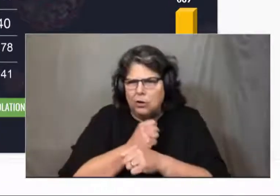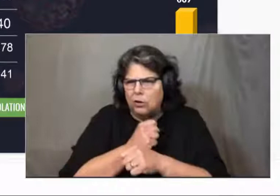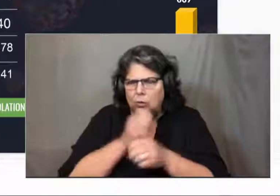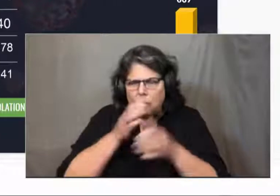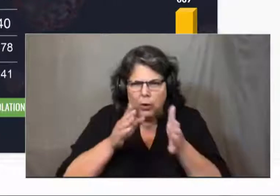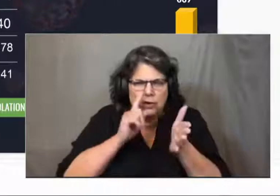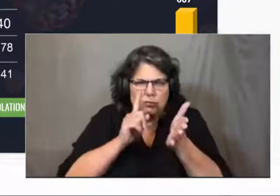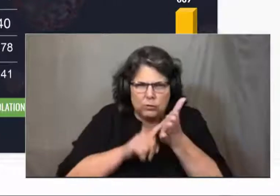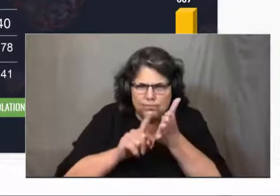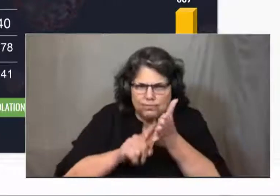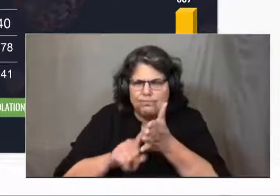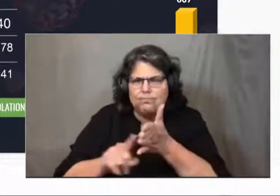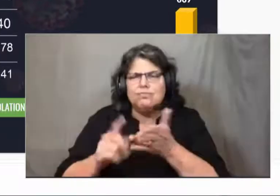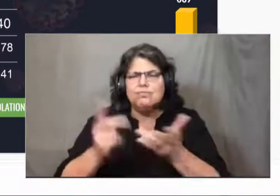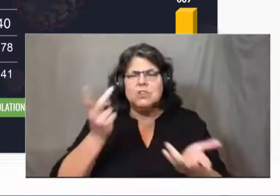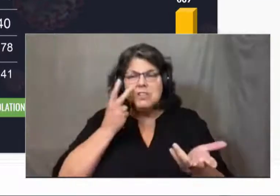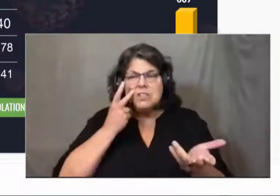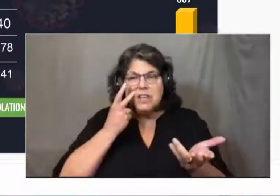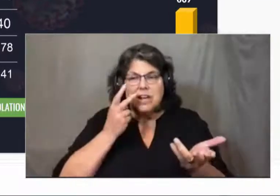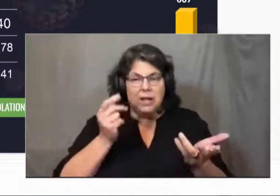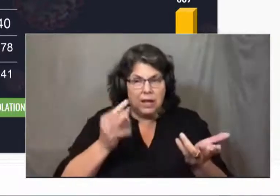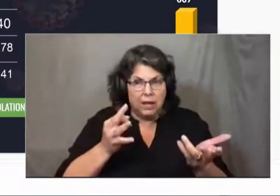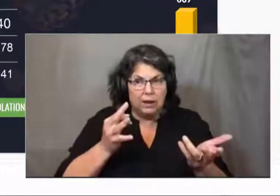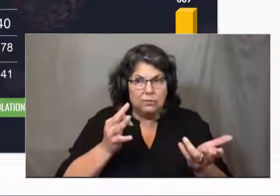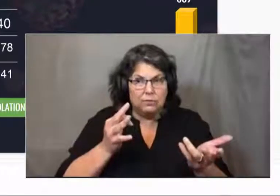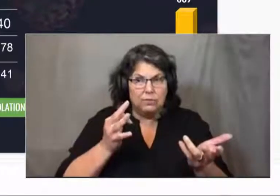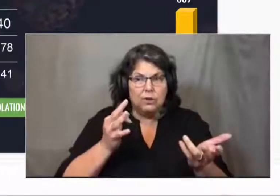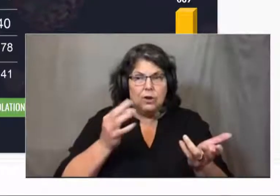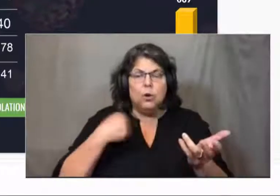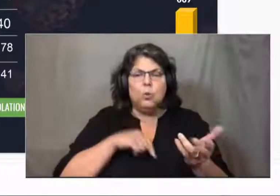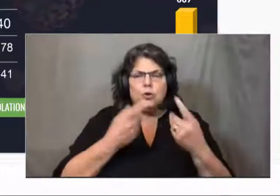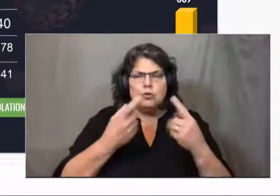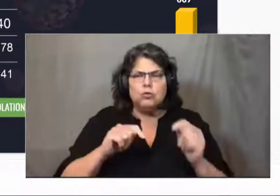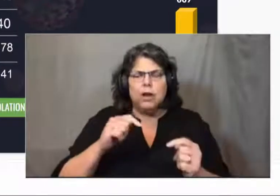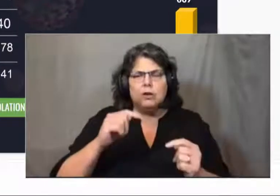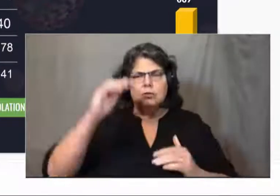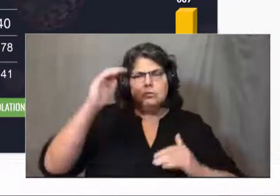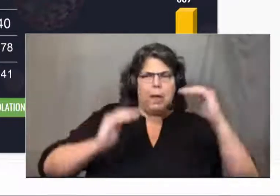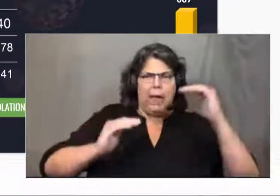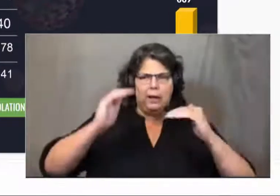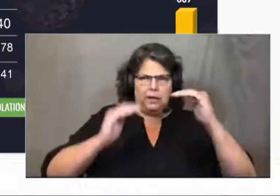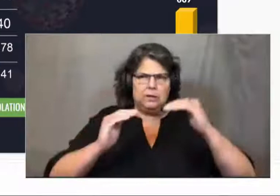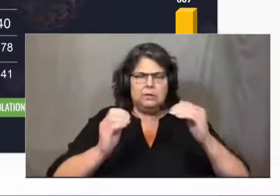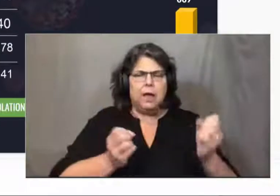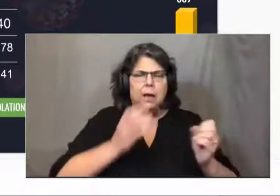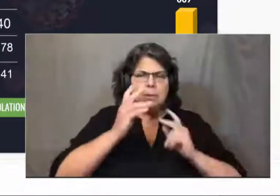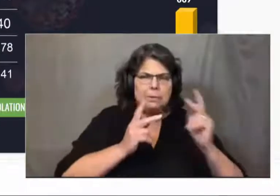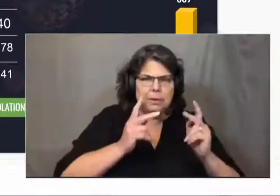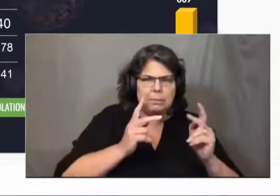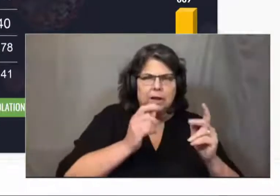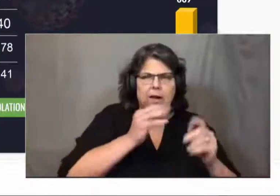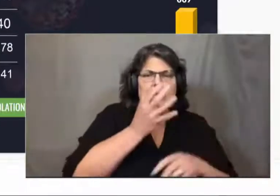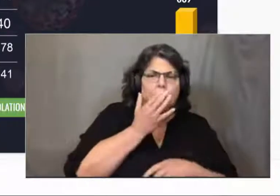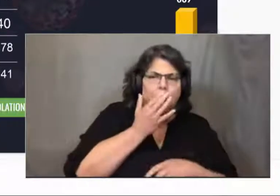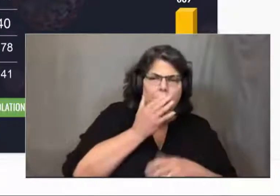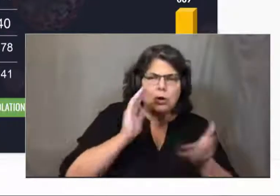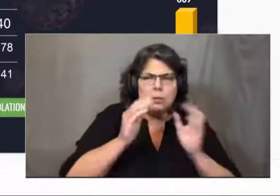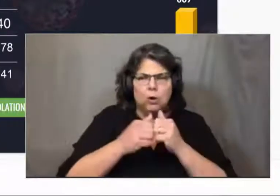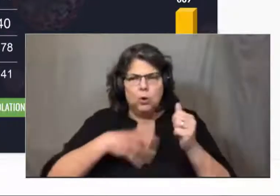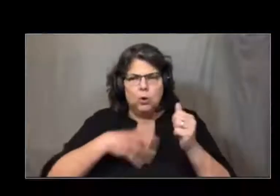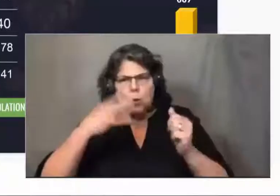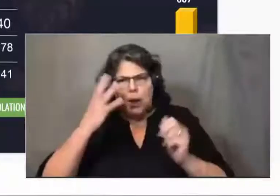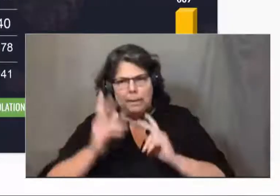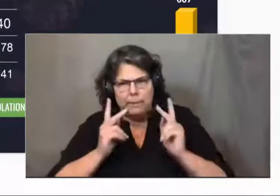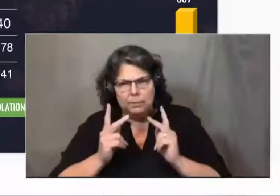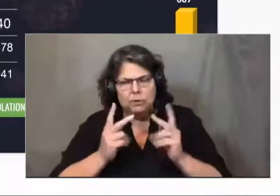to see how our efforts are doing to reduce the racial cultural disparities, because tracking these numbers helps us to